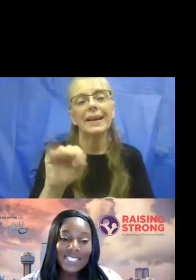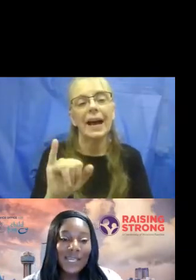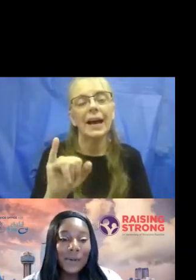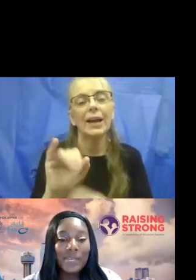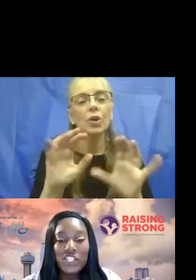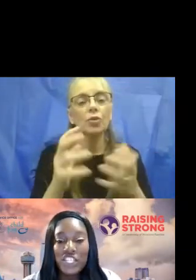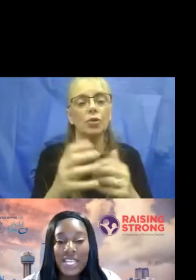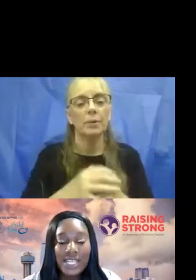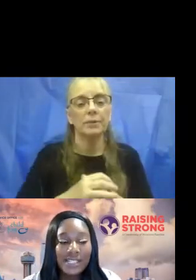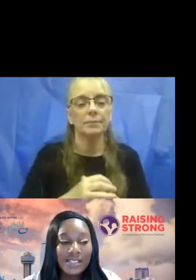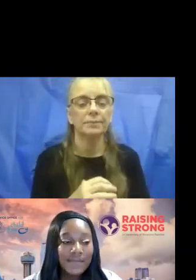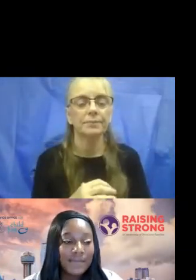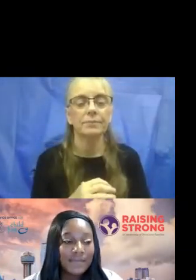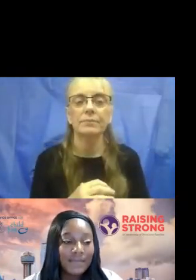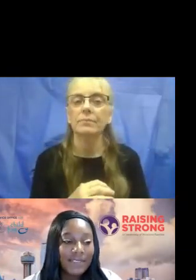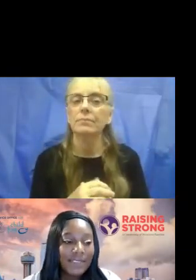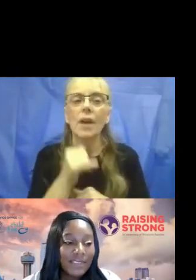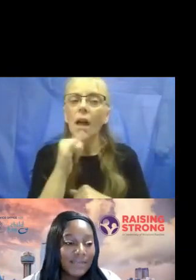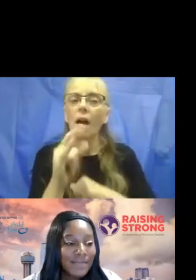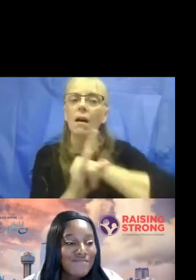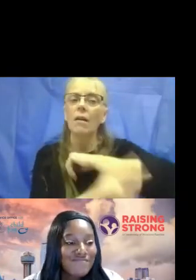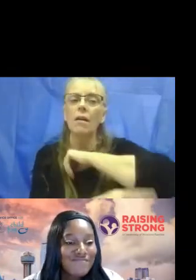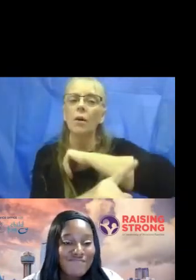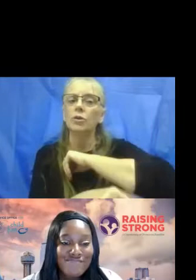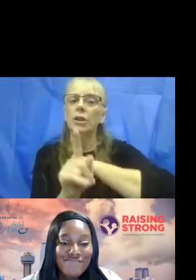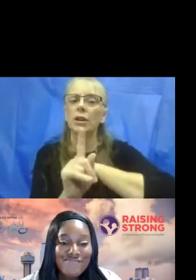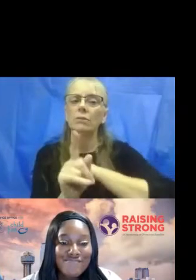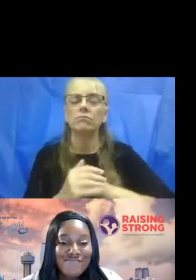Panelists, don't be cheating.